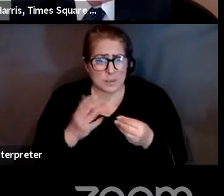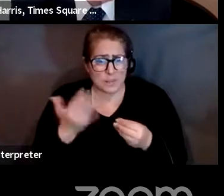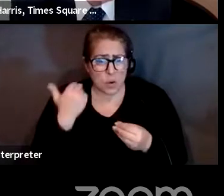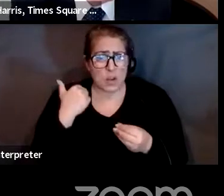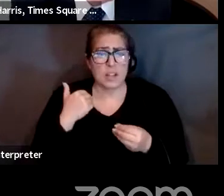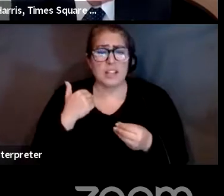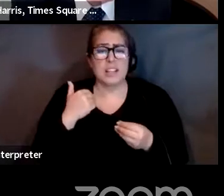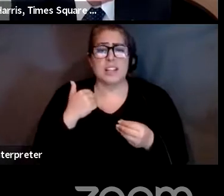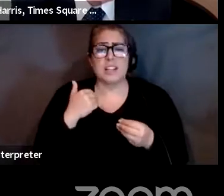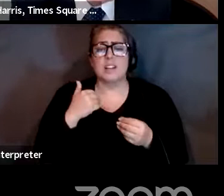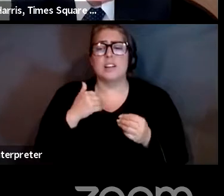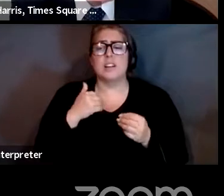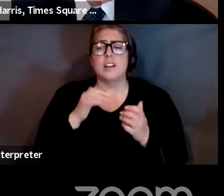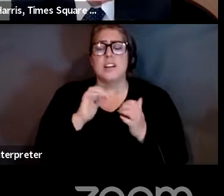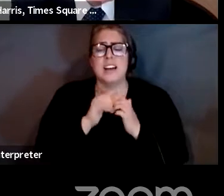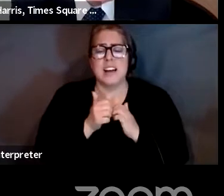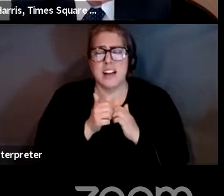it. What kinds of